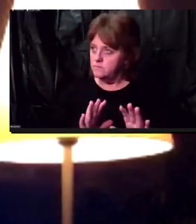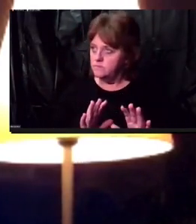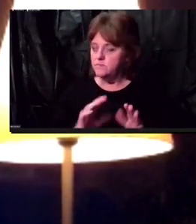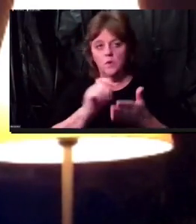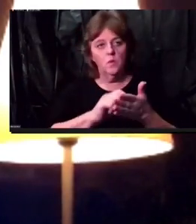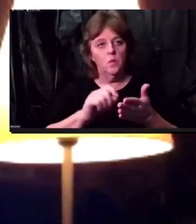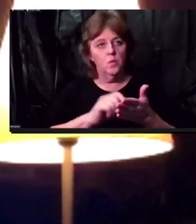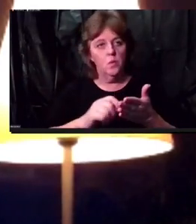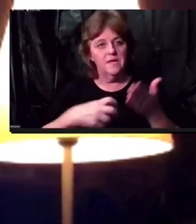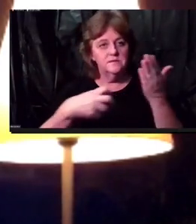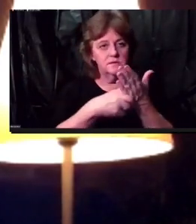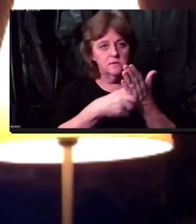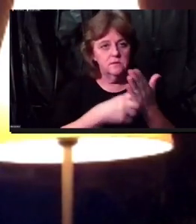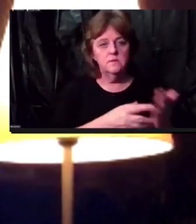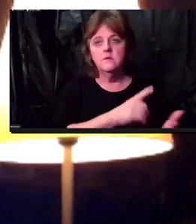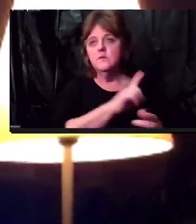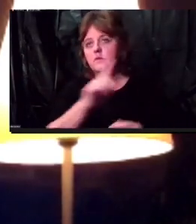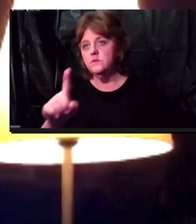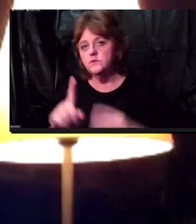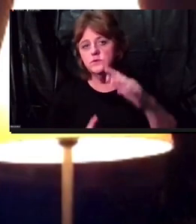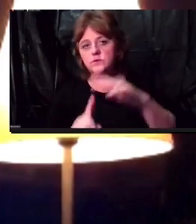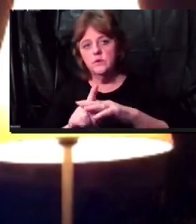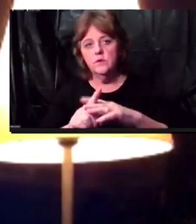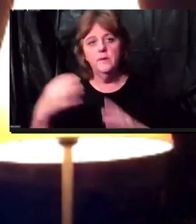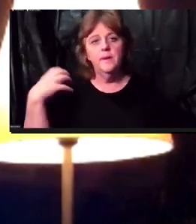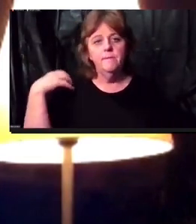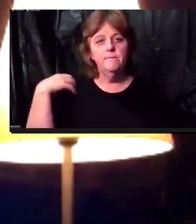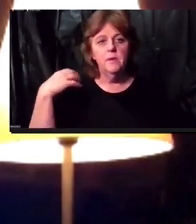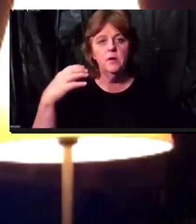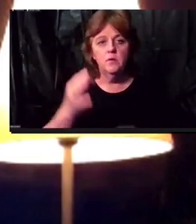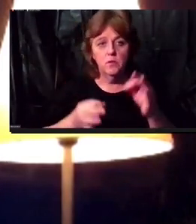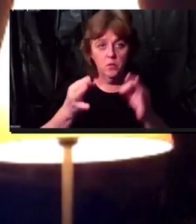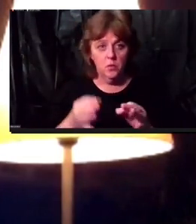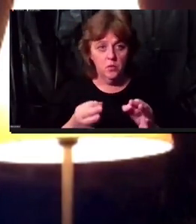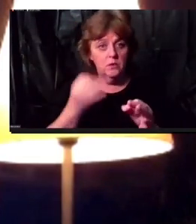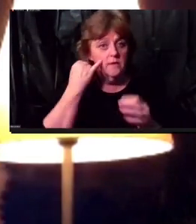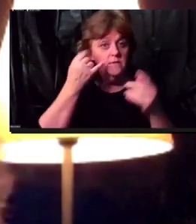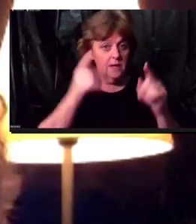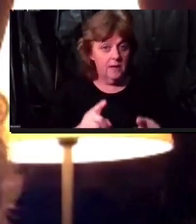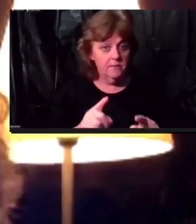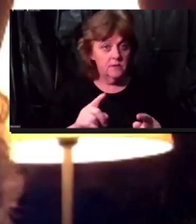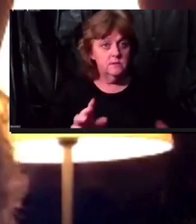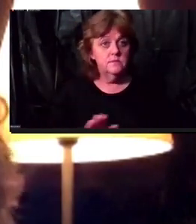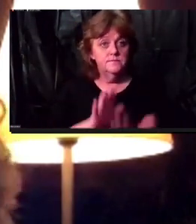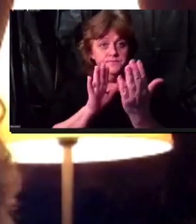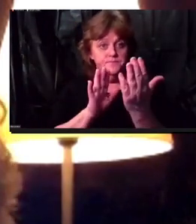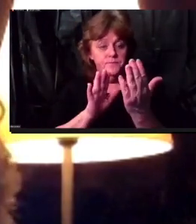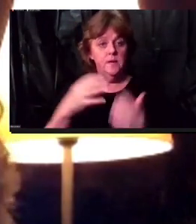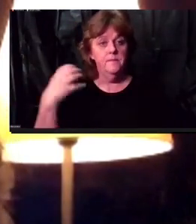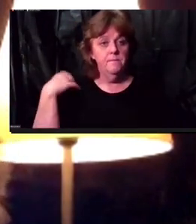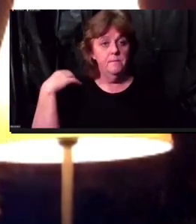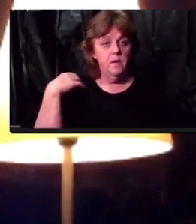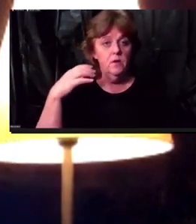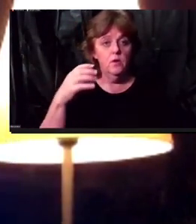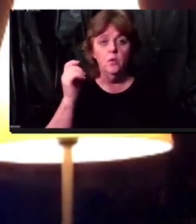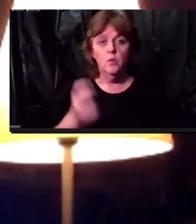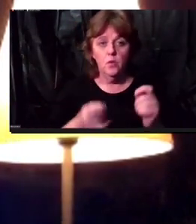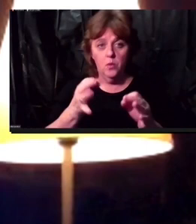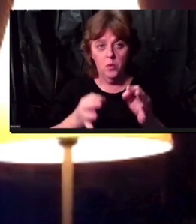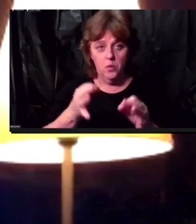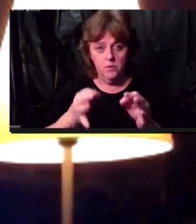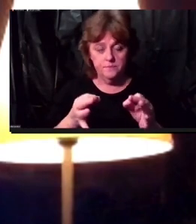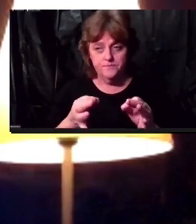citations into mayor's court. Now, once a person comes to mayor's court, what happens? Well, a person